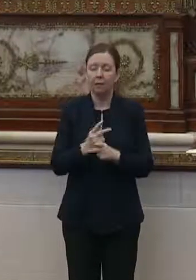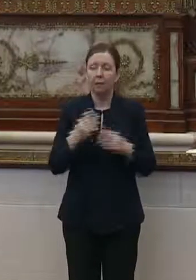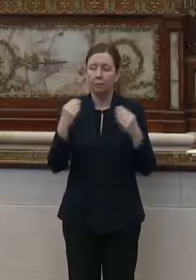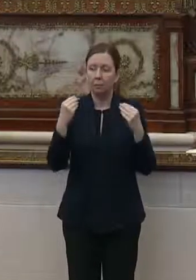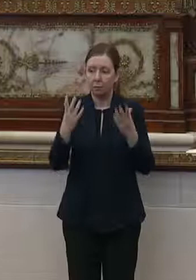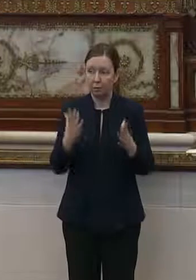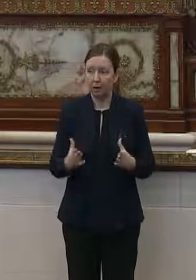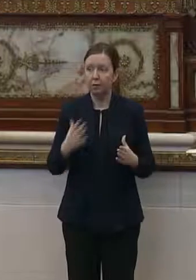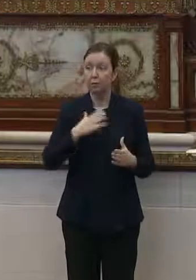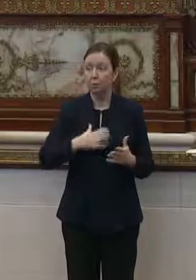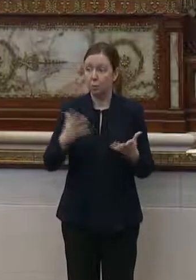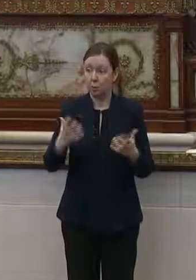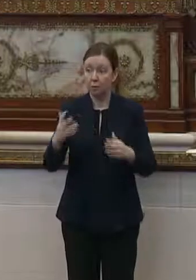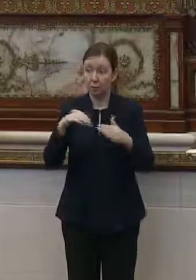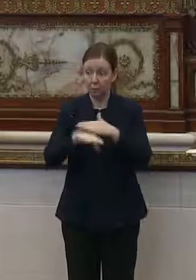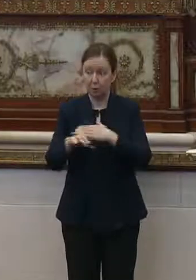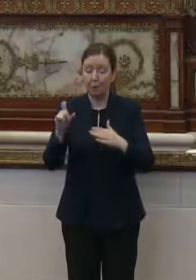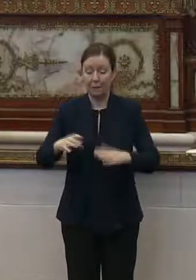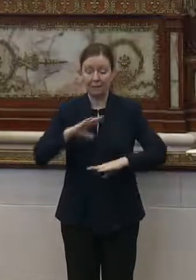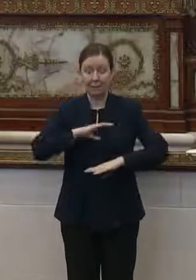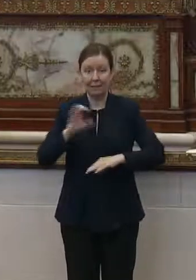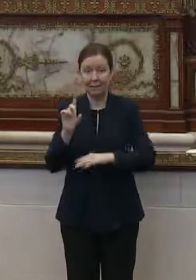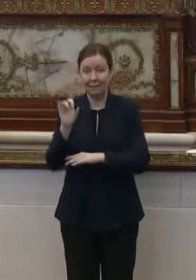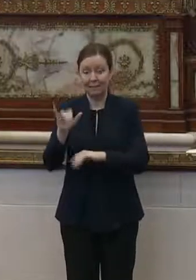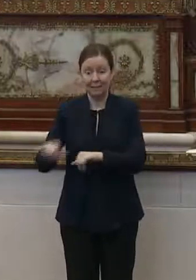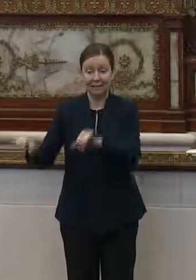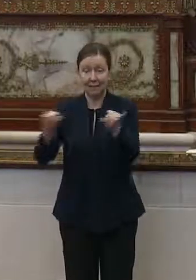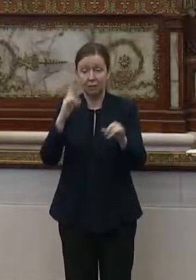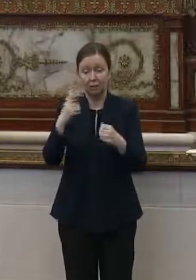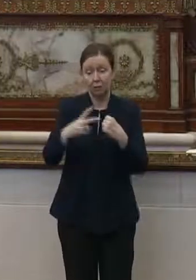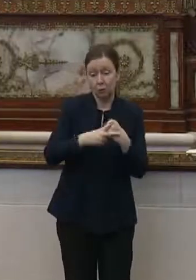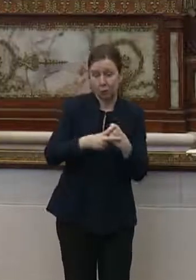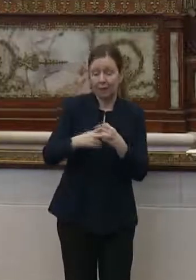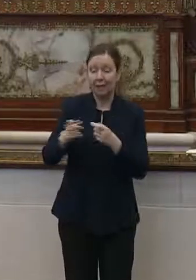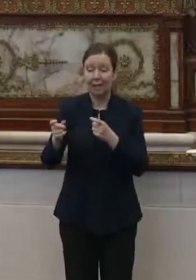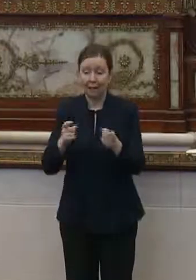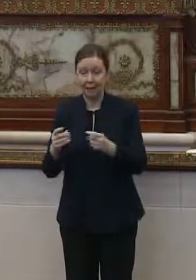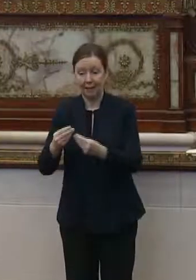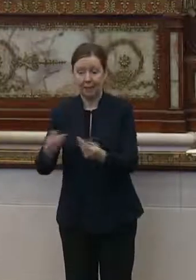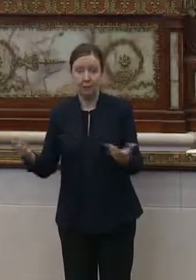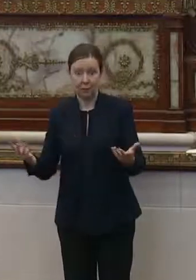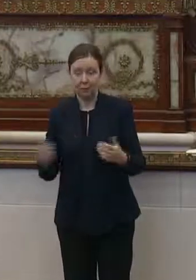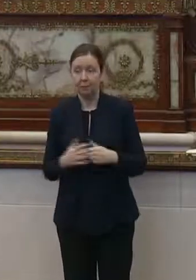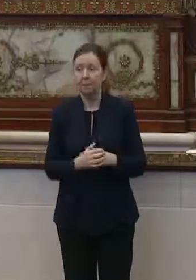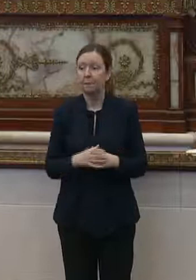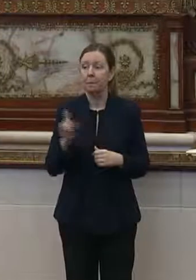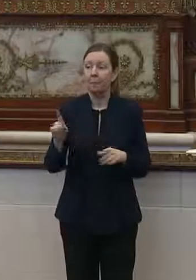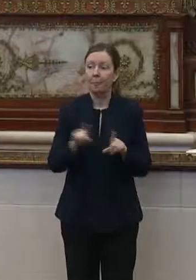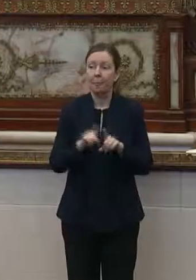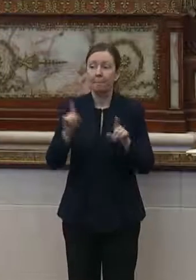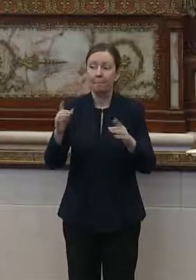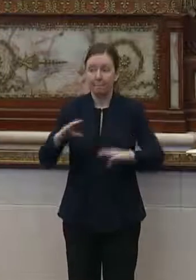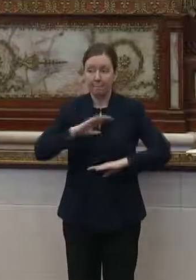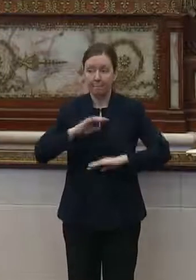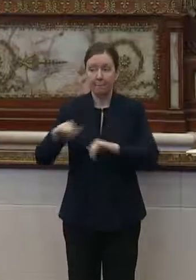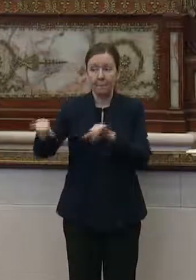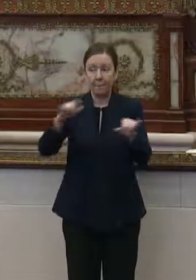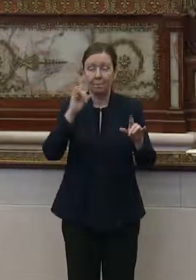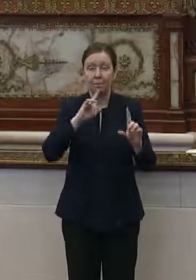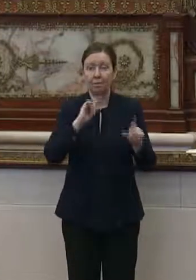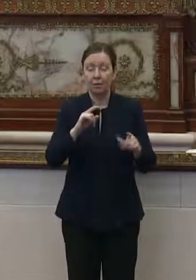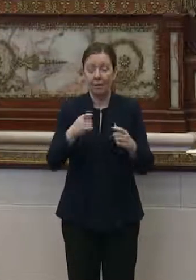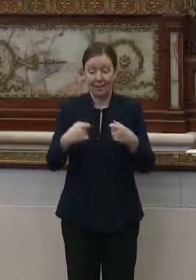enroll to receive these vaccines must meet CDC standards for storing, handling, and administering vaccine. They must also meet standards for reporting